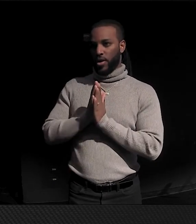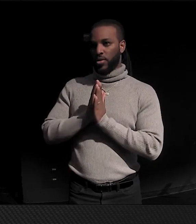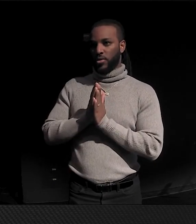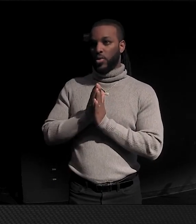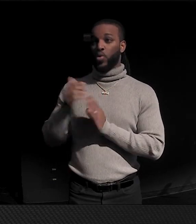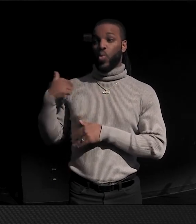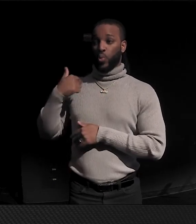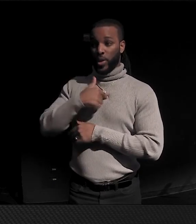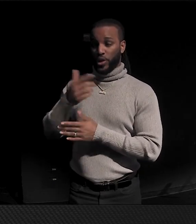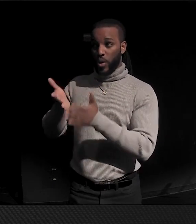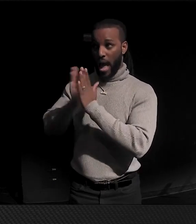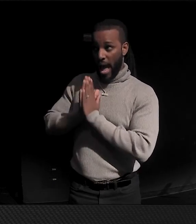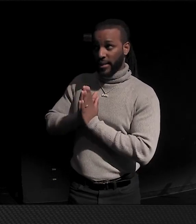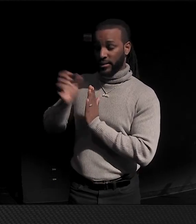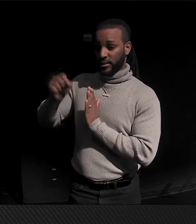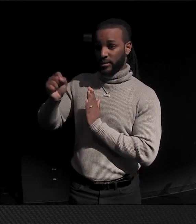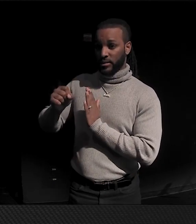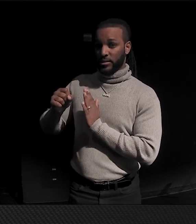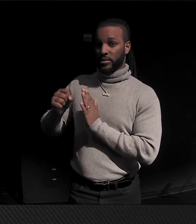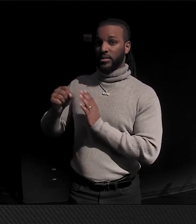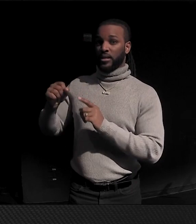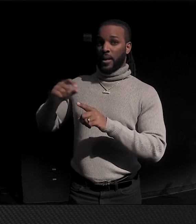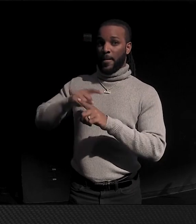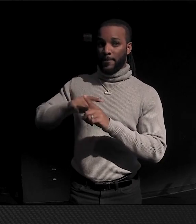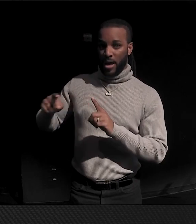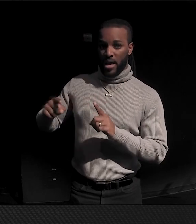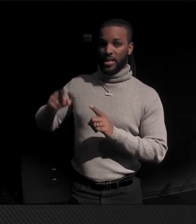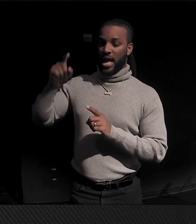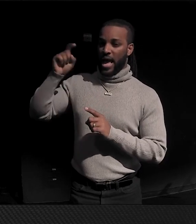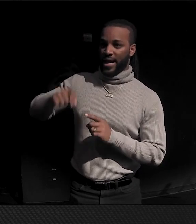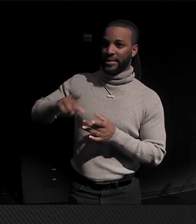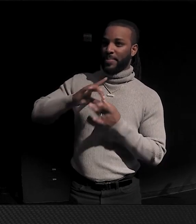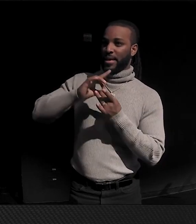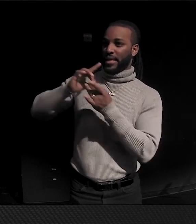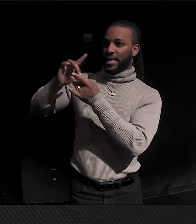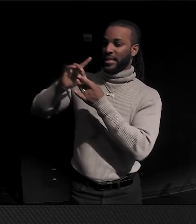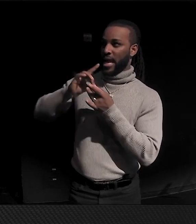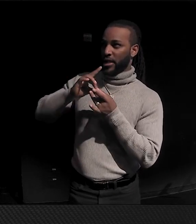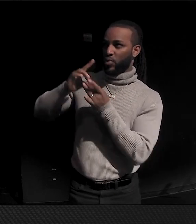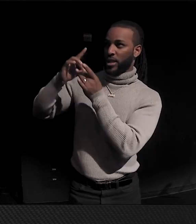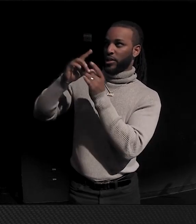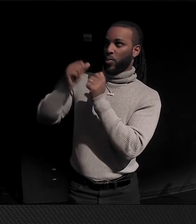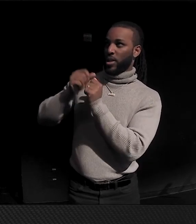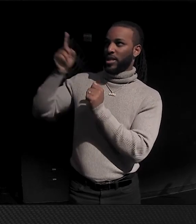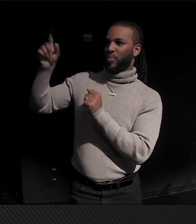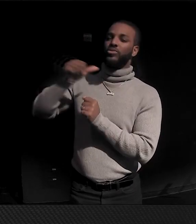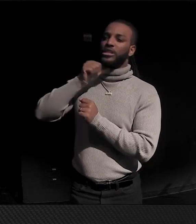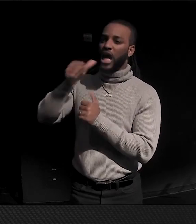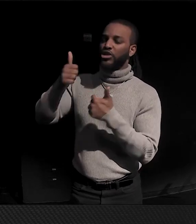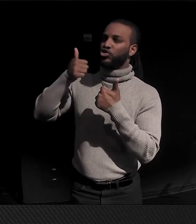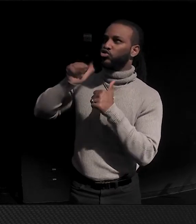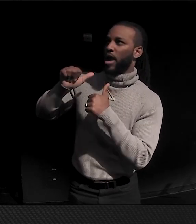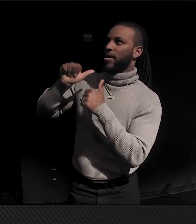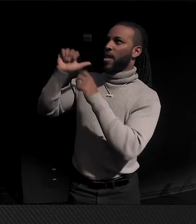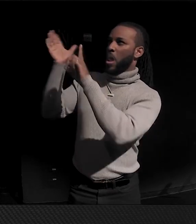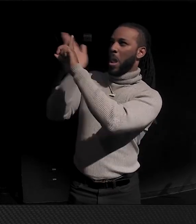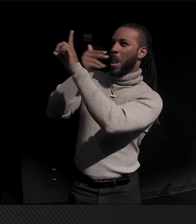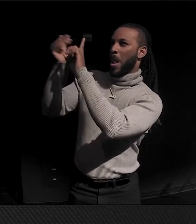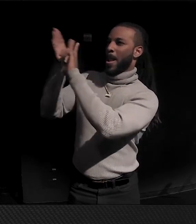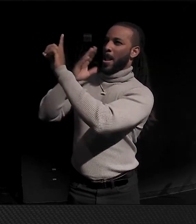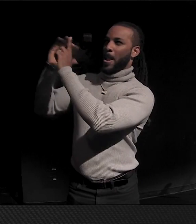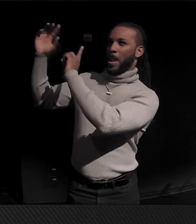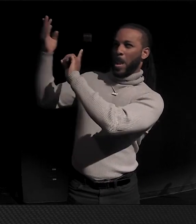do ask, but the ask flows out of connected relation with him. We're not trying to move him and get him to